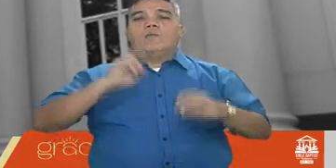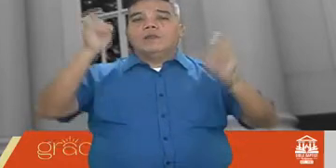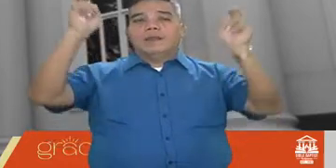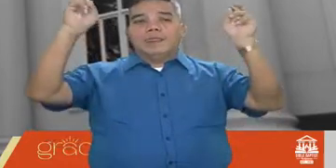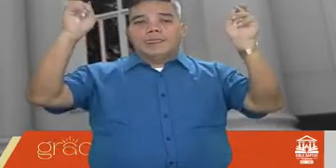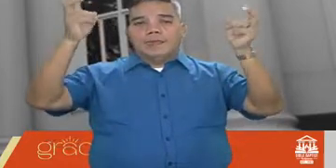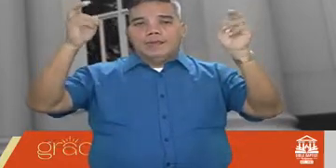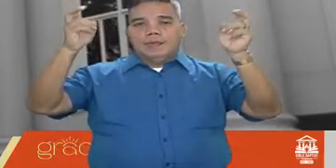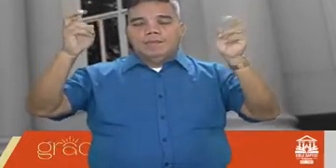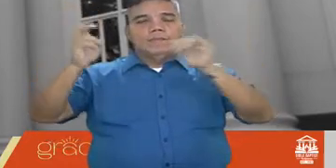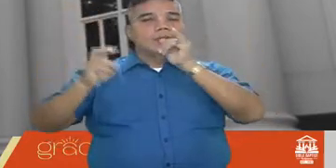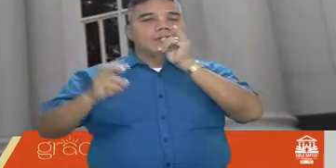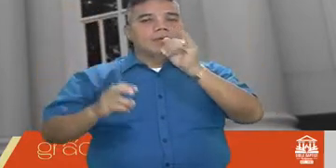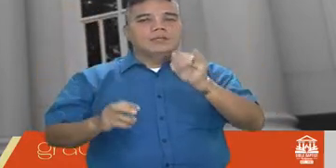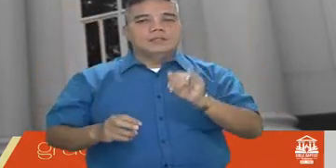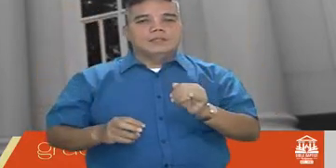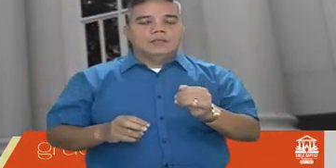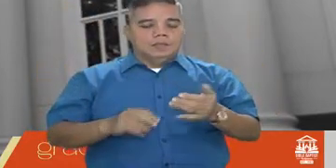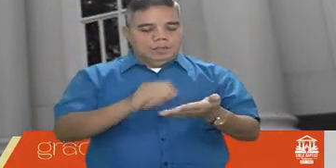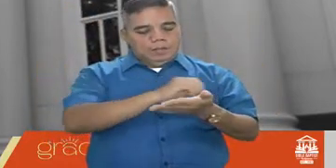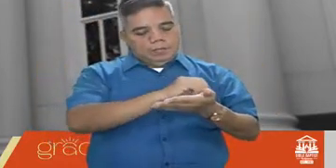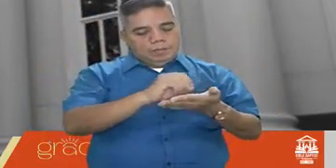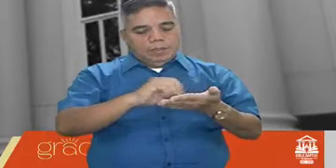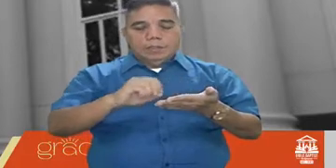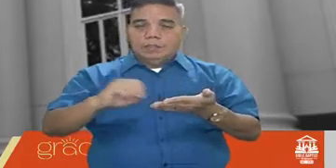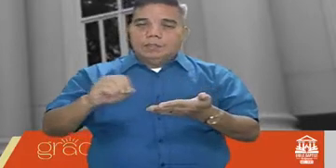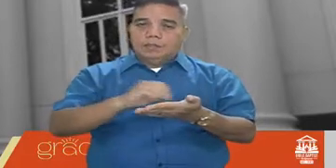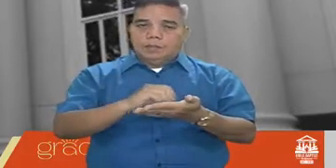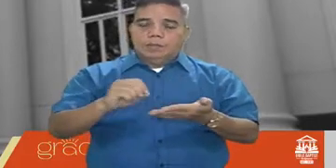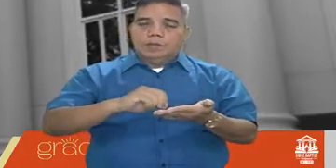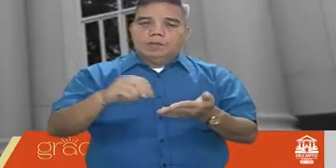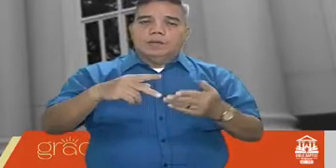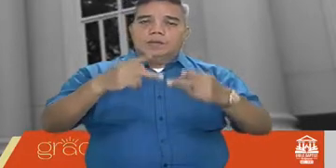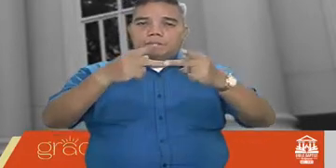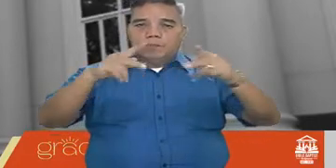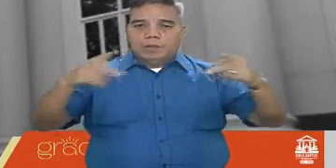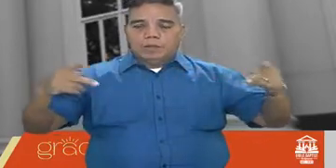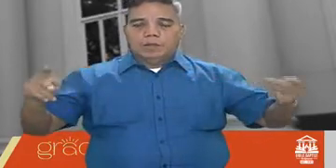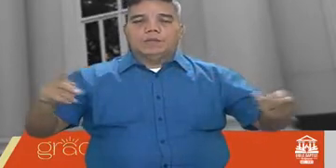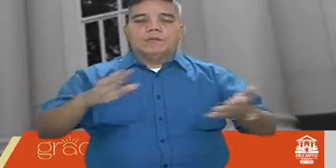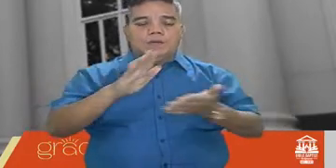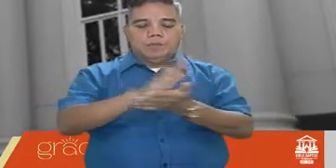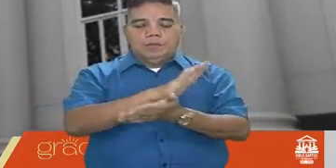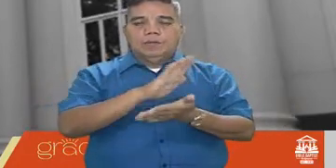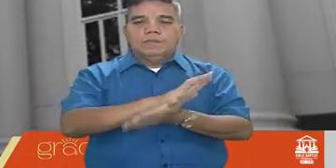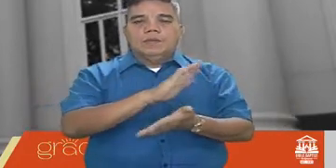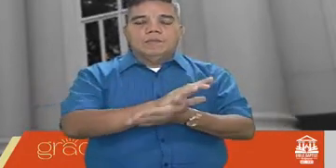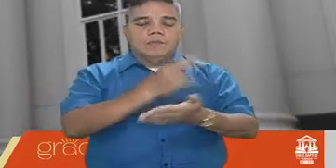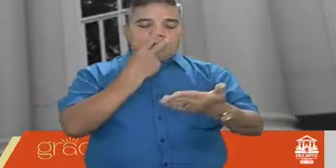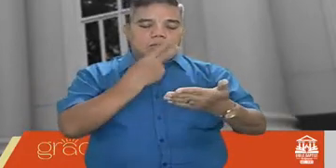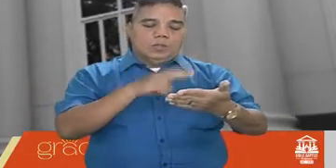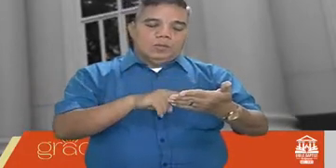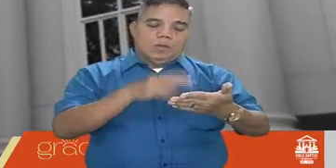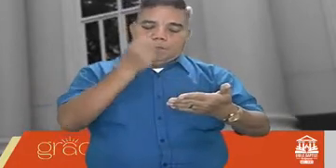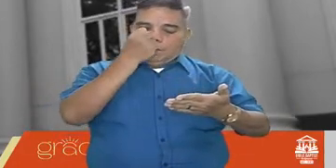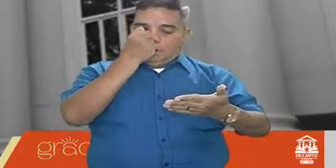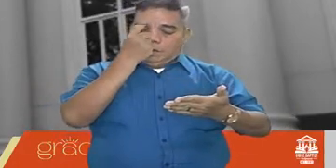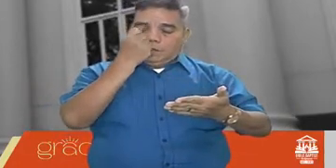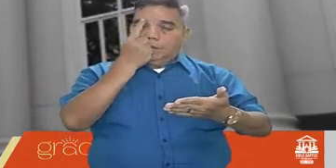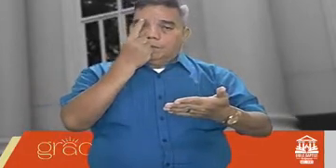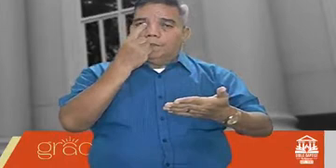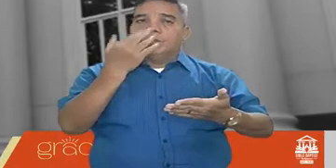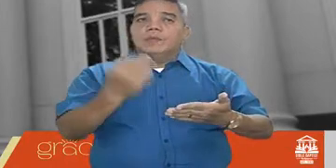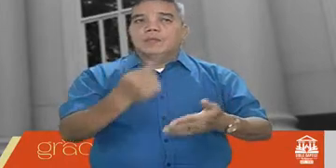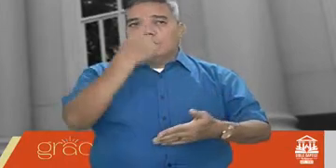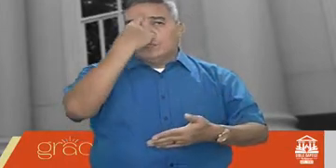theme is printed in the opening paragraph of the outline, which you have a copy. So